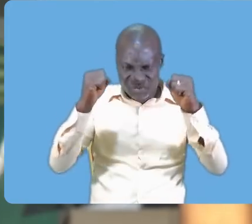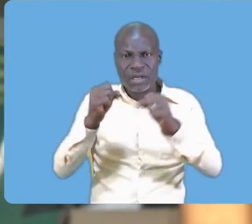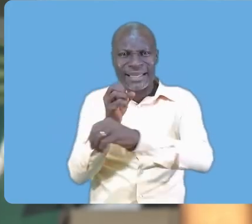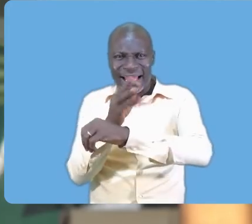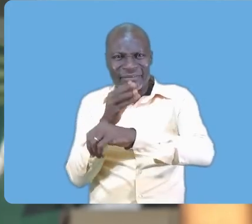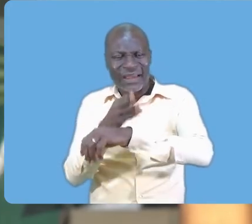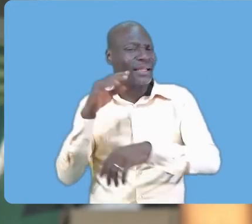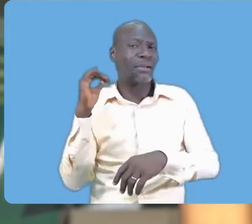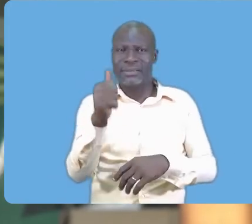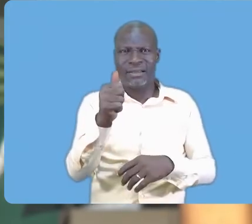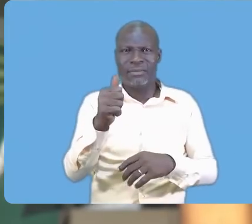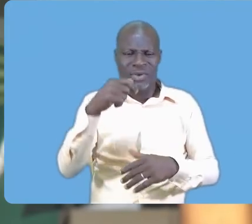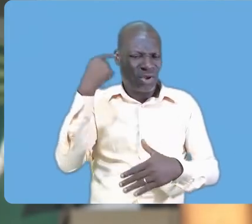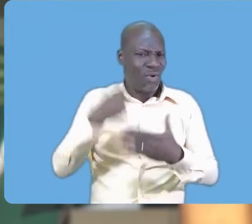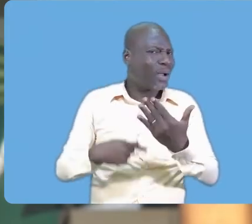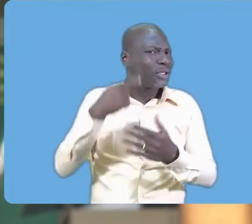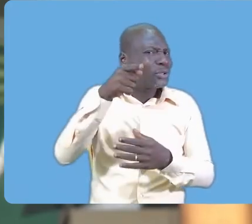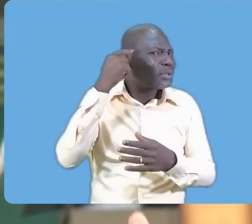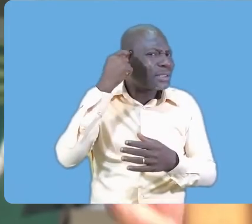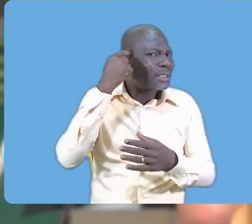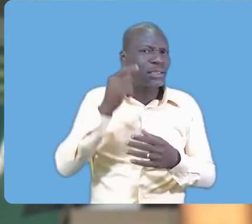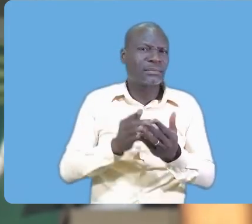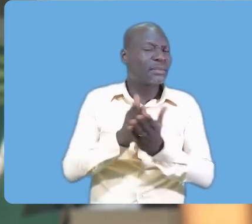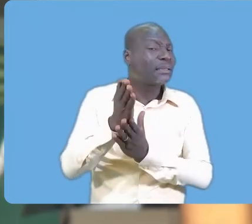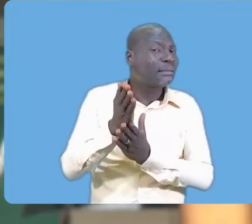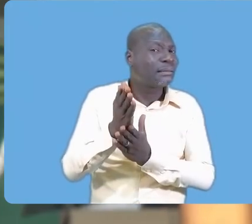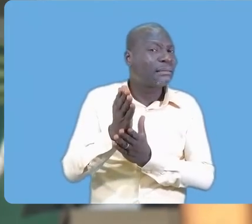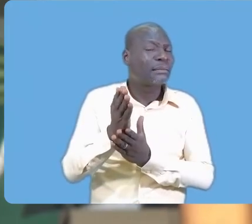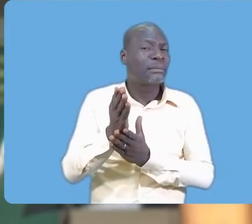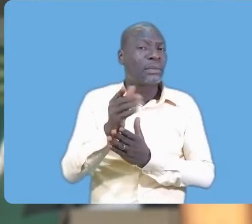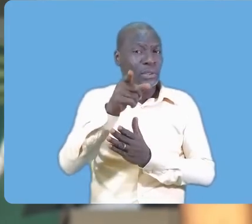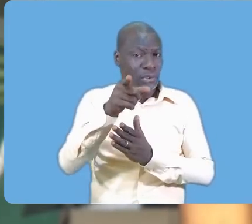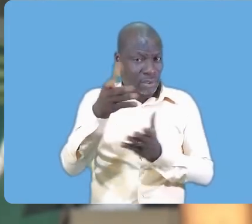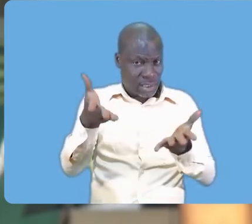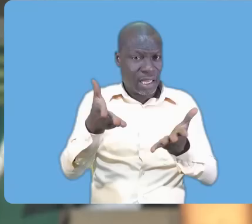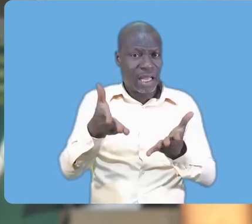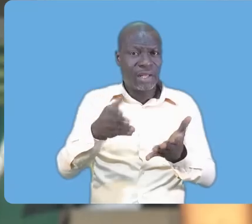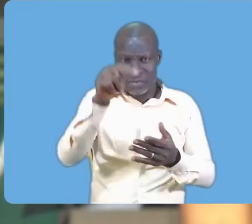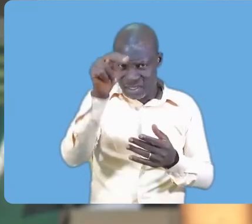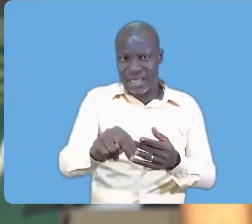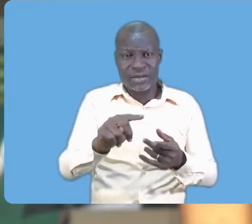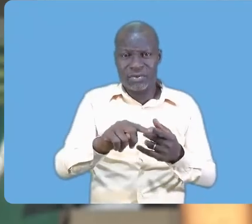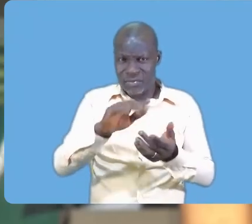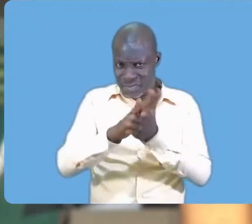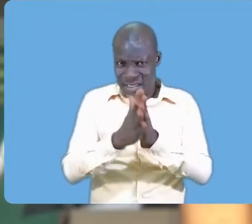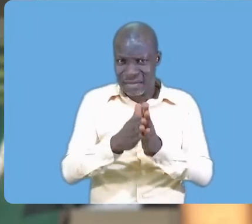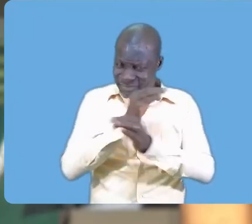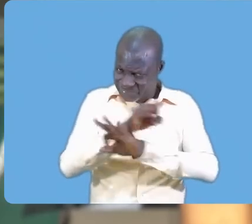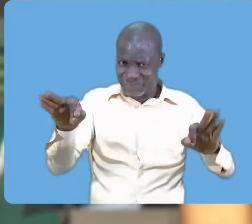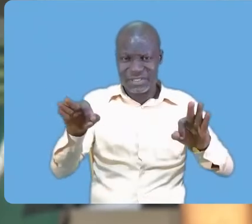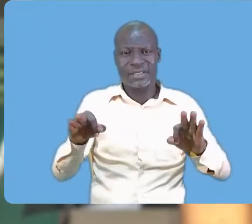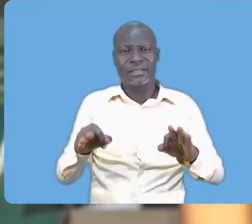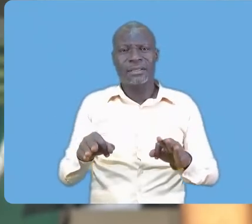ye politicians no a se de ye yi sa na ye beye ede akọ wa ugina ho no ufata yeyo a here for